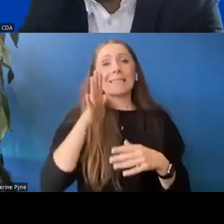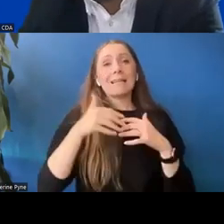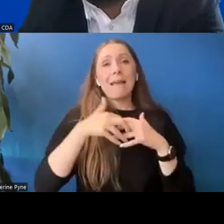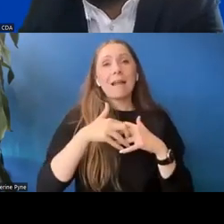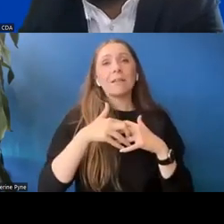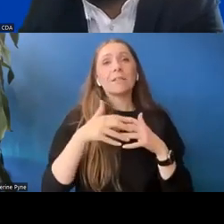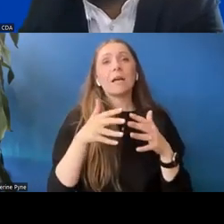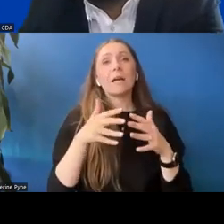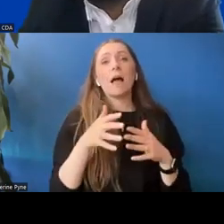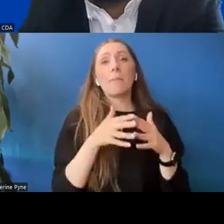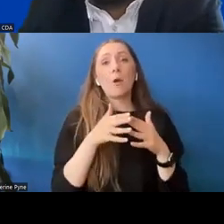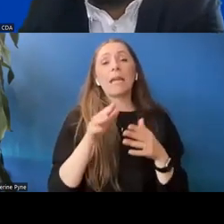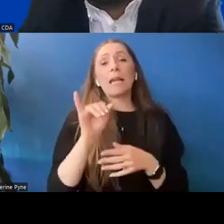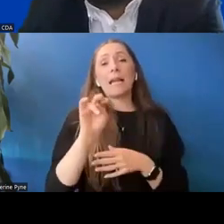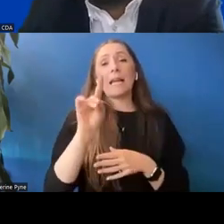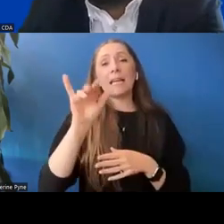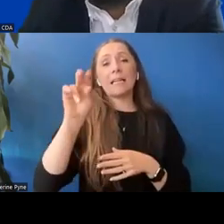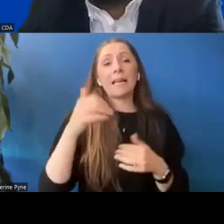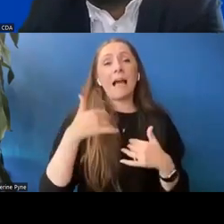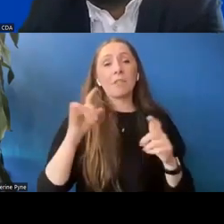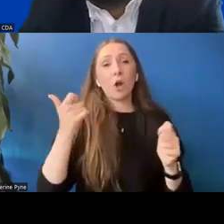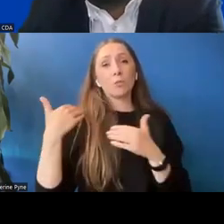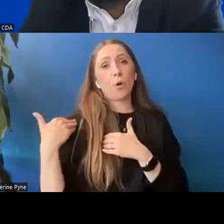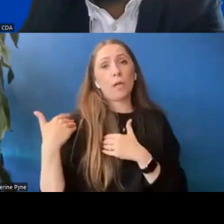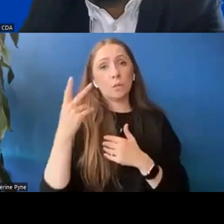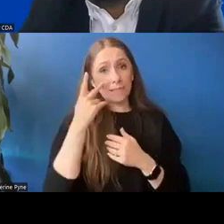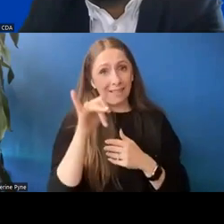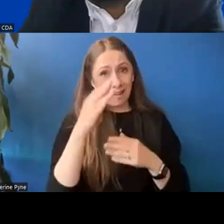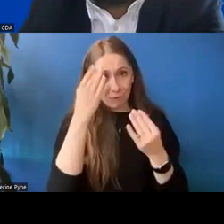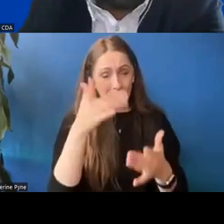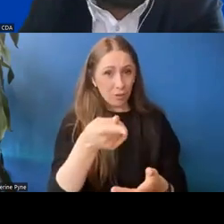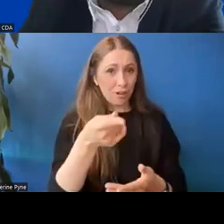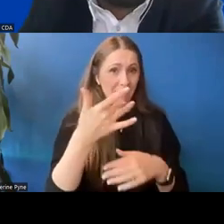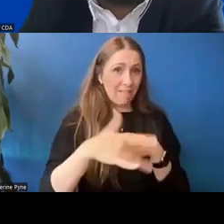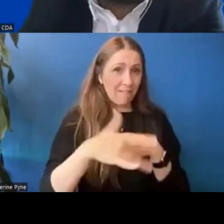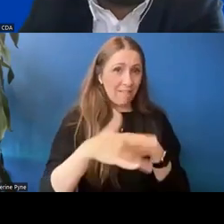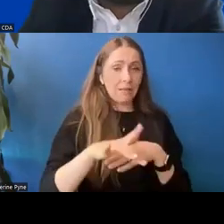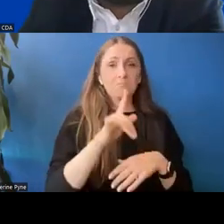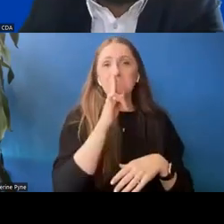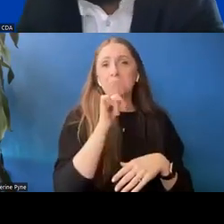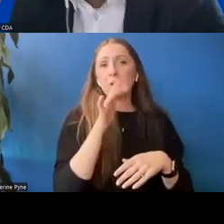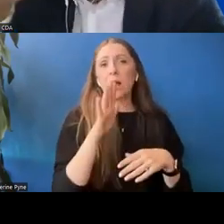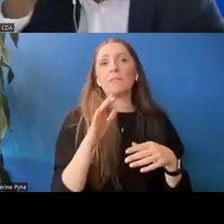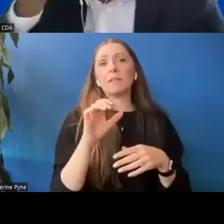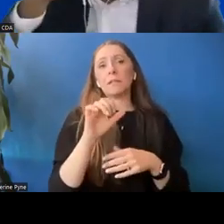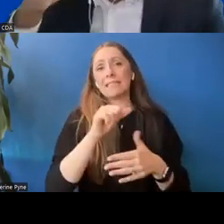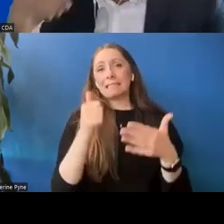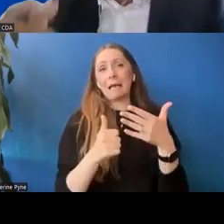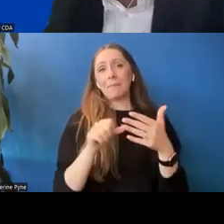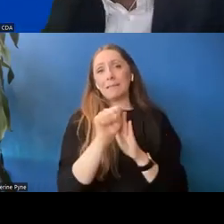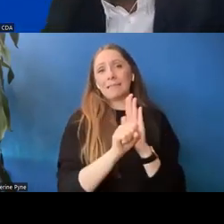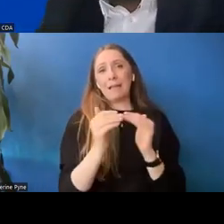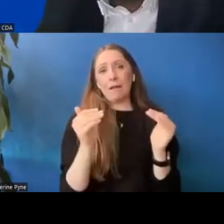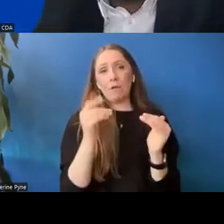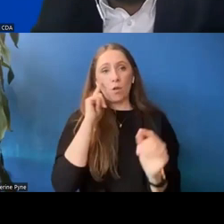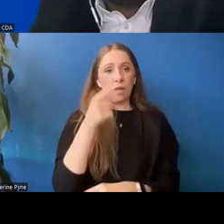by Black Californians. So we have that data available. We don't currently have sub-state level data for this